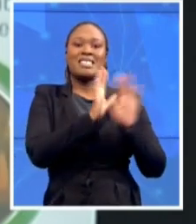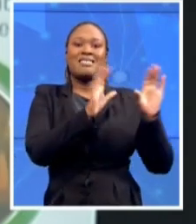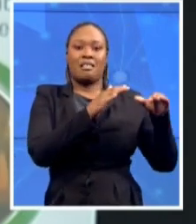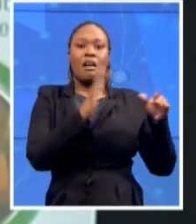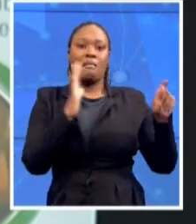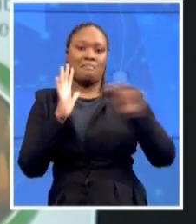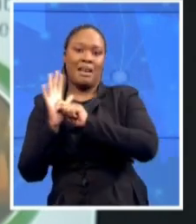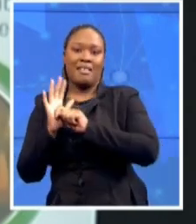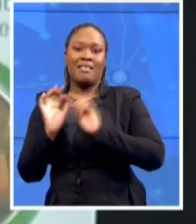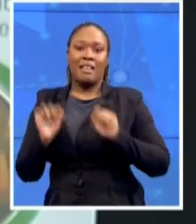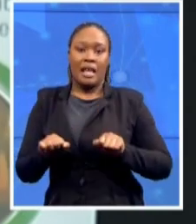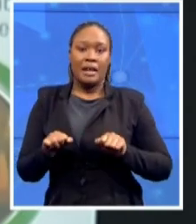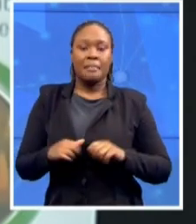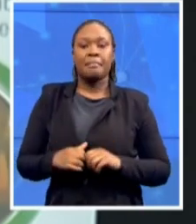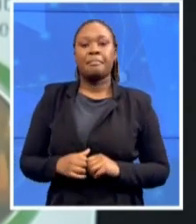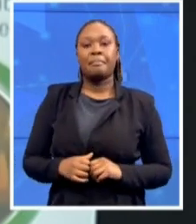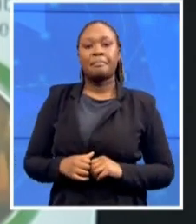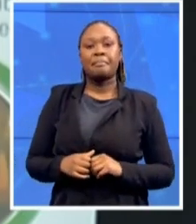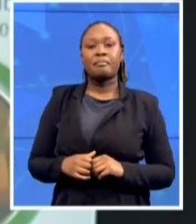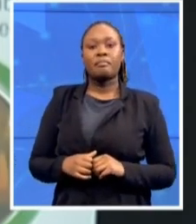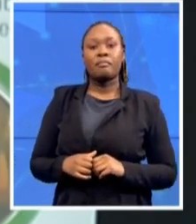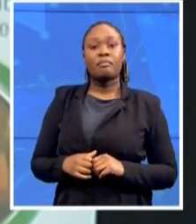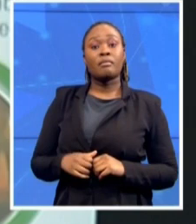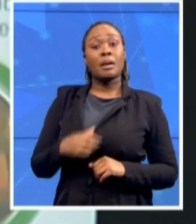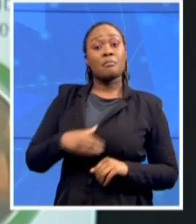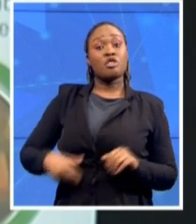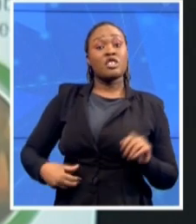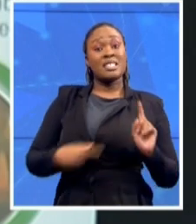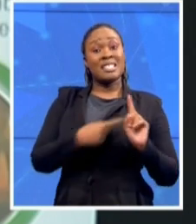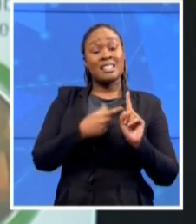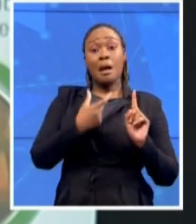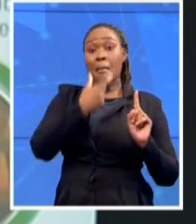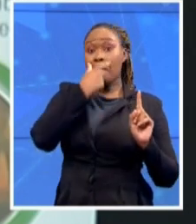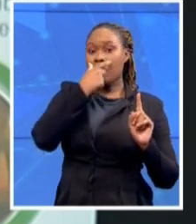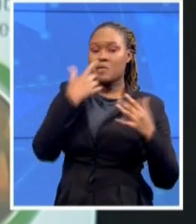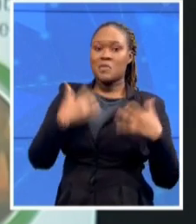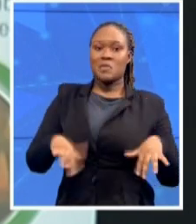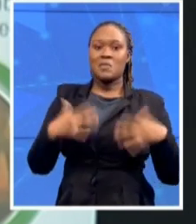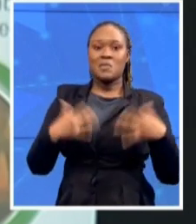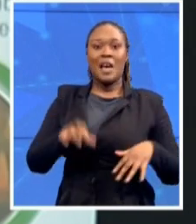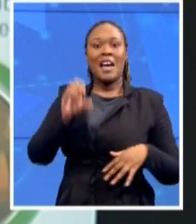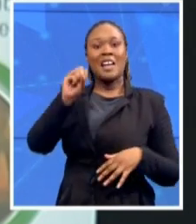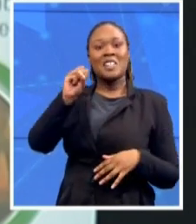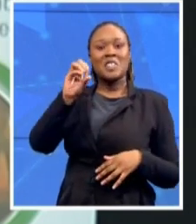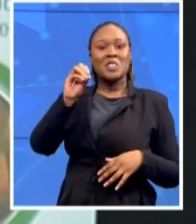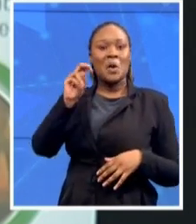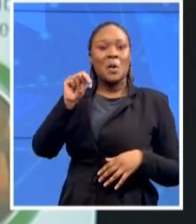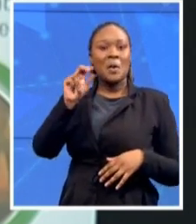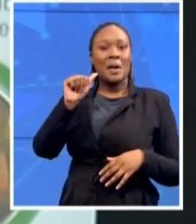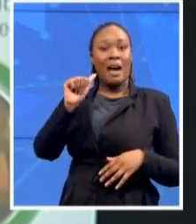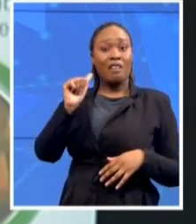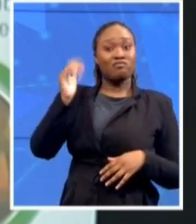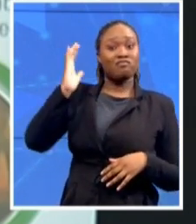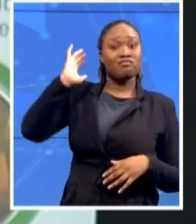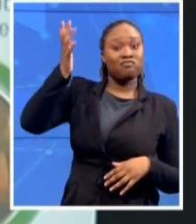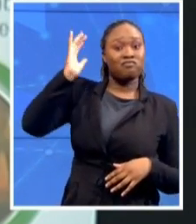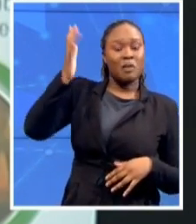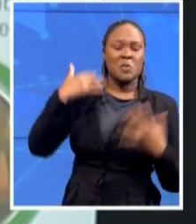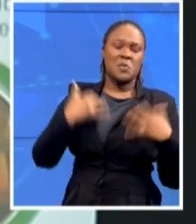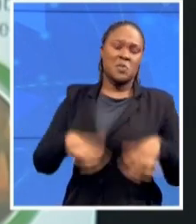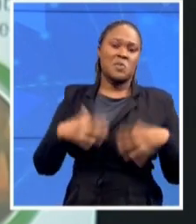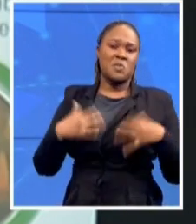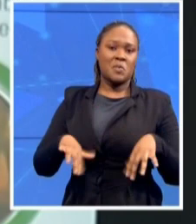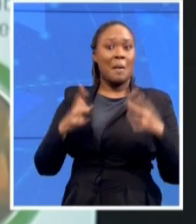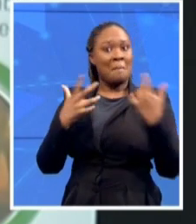with President Ramaphosa's very refreshing views expressed last week in the State of the Nation address, that the role of the state is